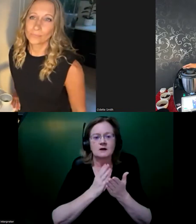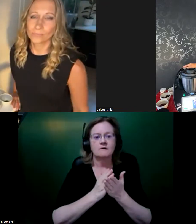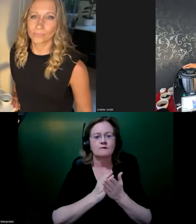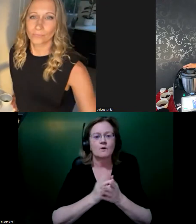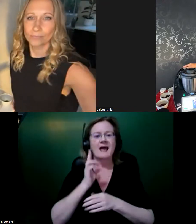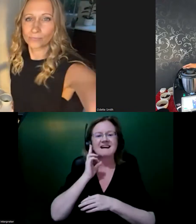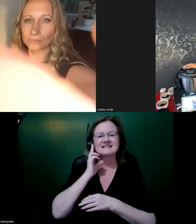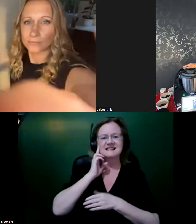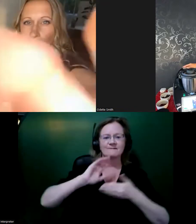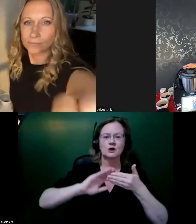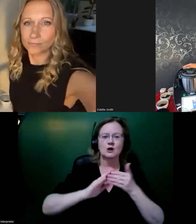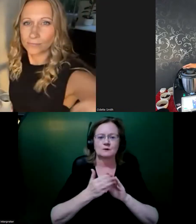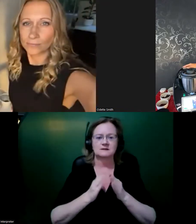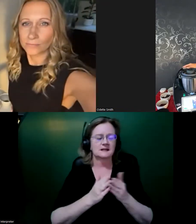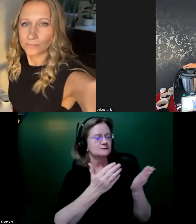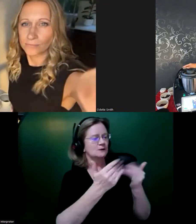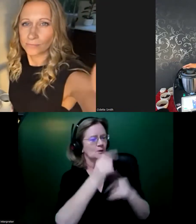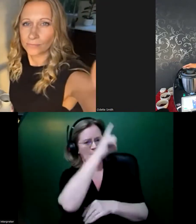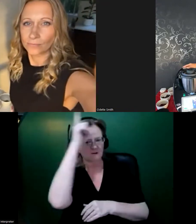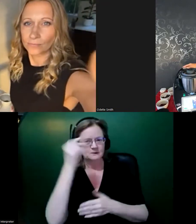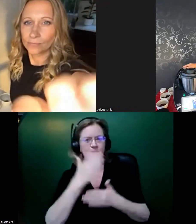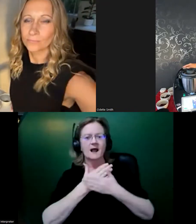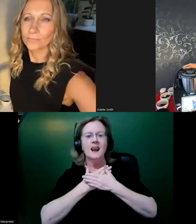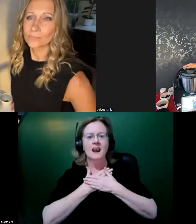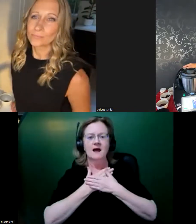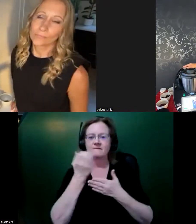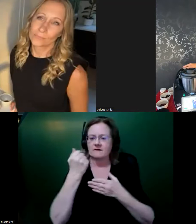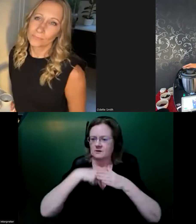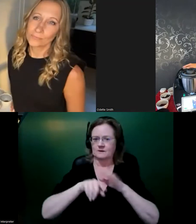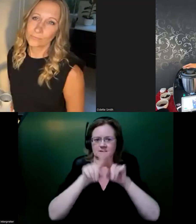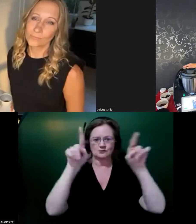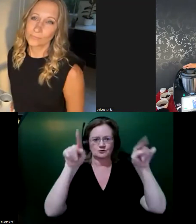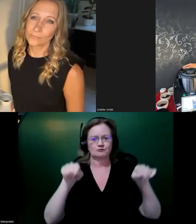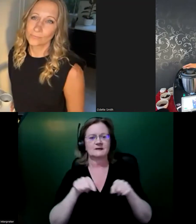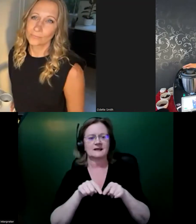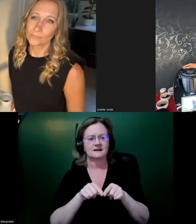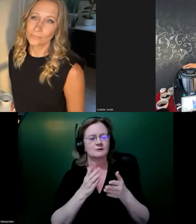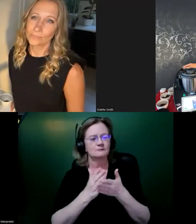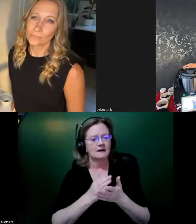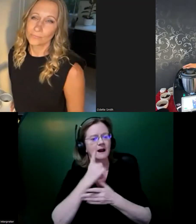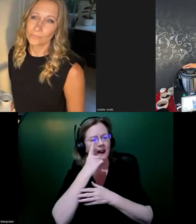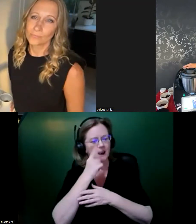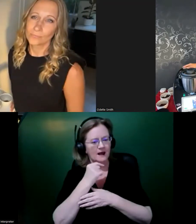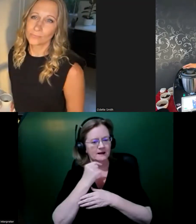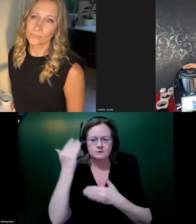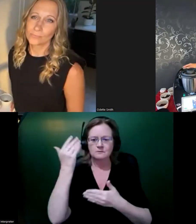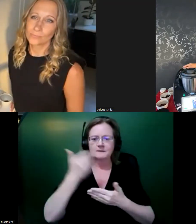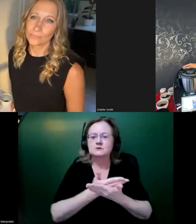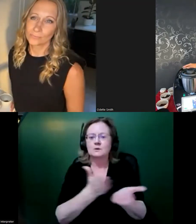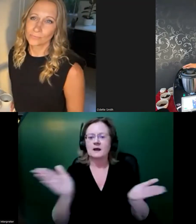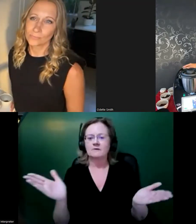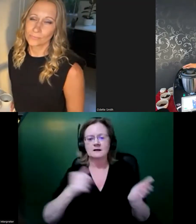community. So welcome, Deb. We would love to have you here, and it is a pleasure to be able to present to everyone